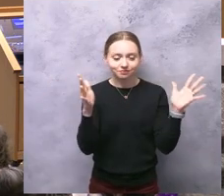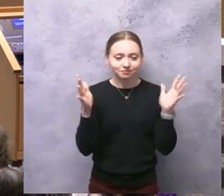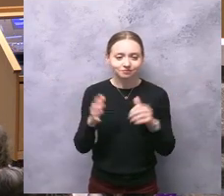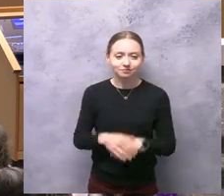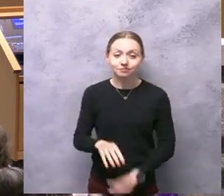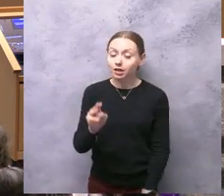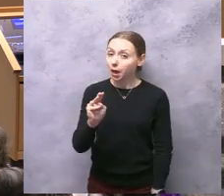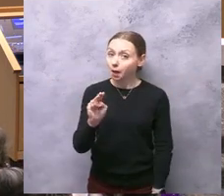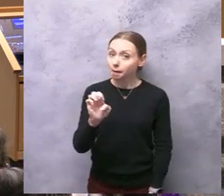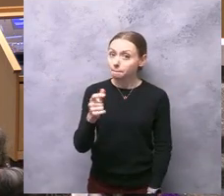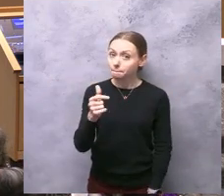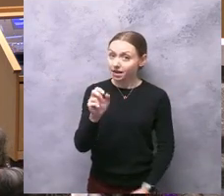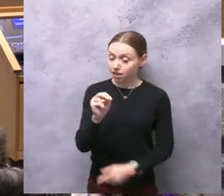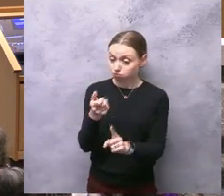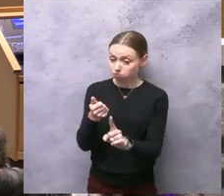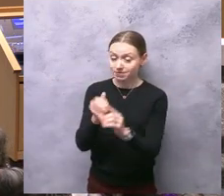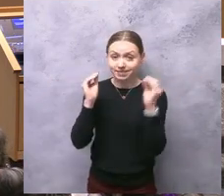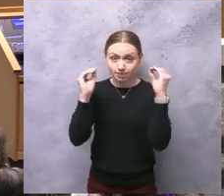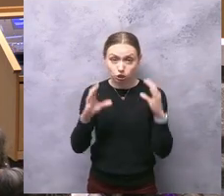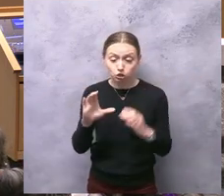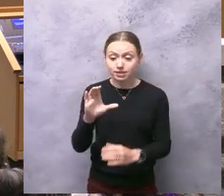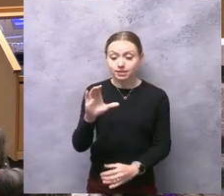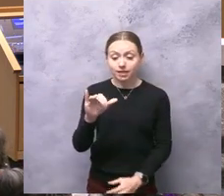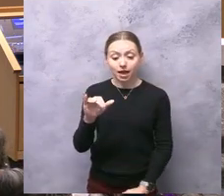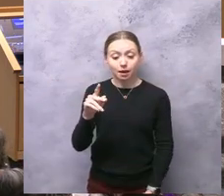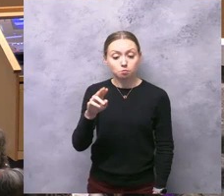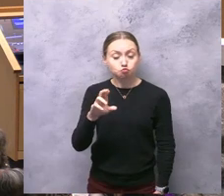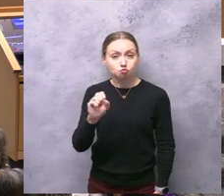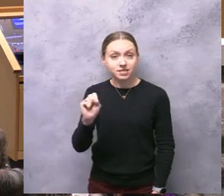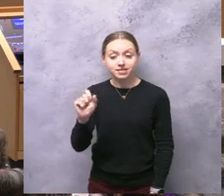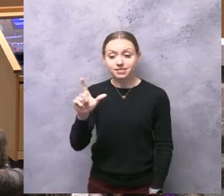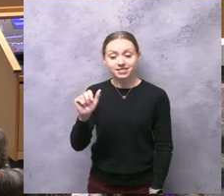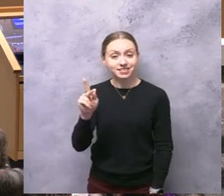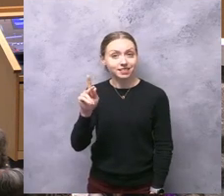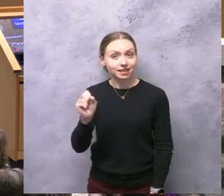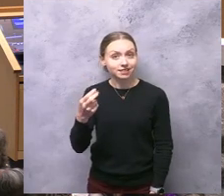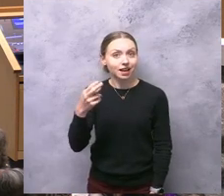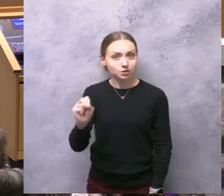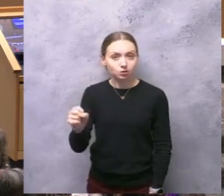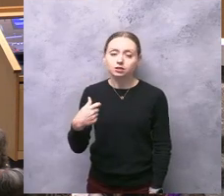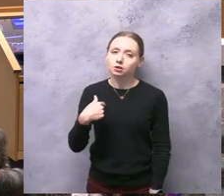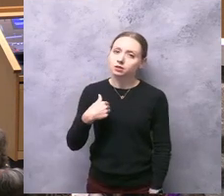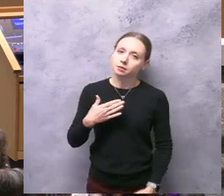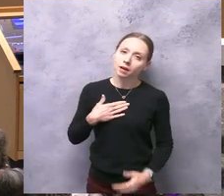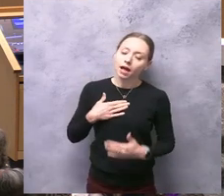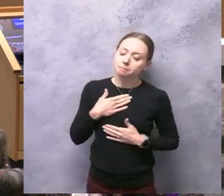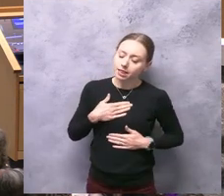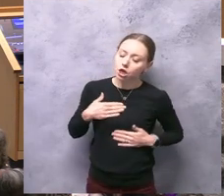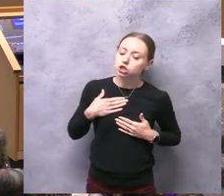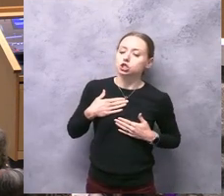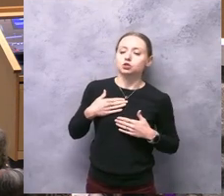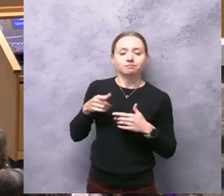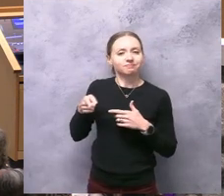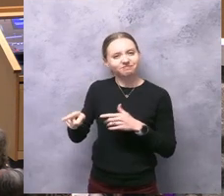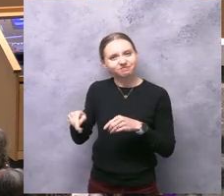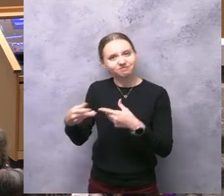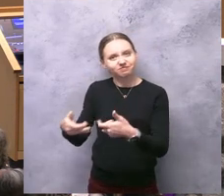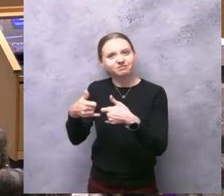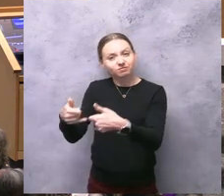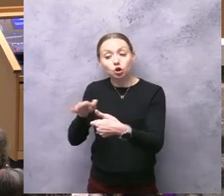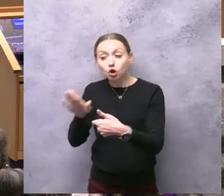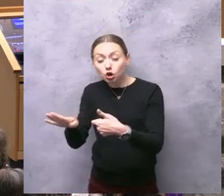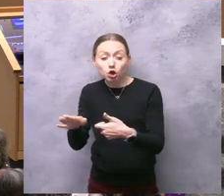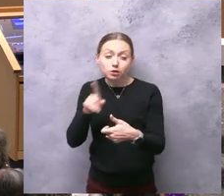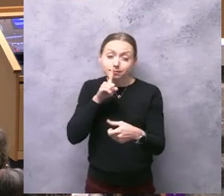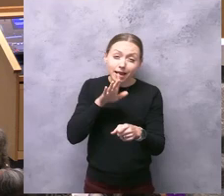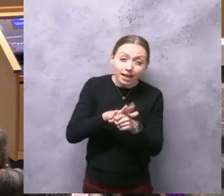Megan is a teacher at Cypress Lakes High School, and it says, my absolute pleasure to present award to someone whose dedication and commitment have truly made a difference in our